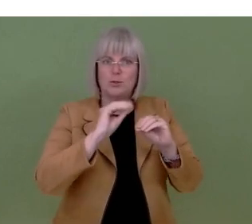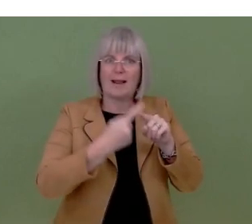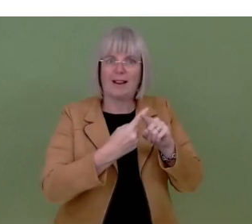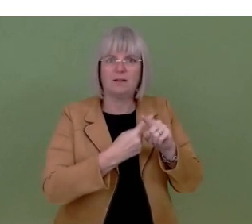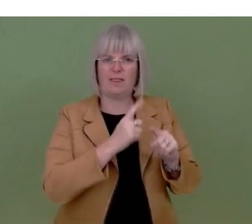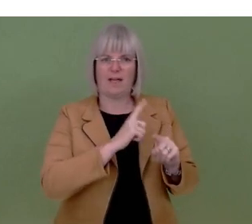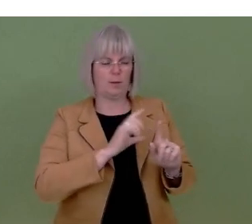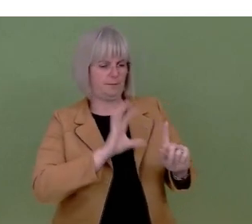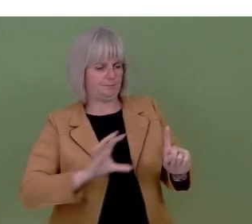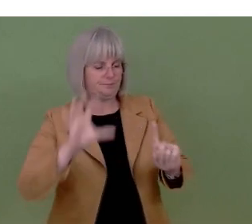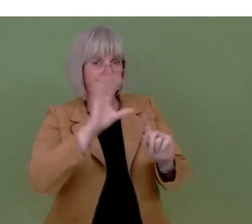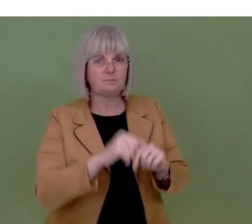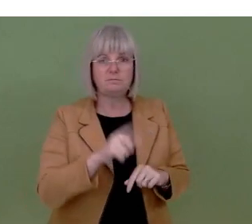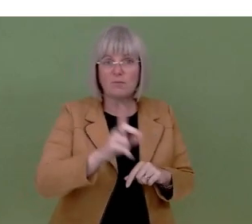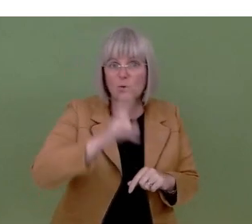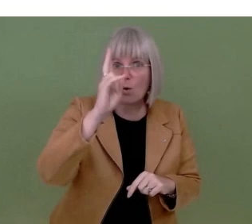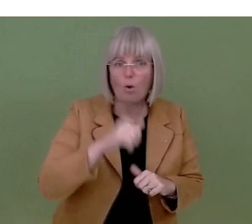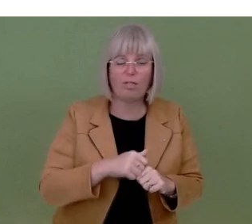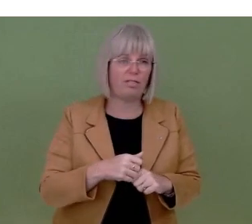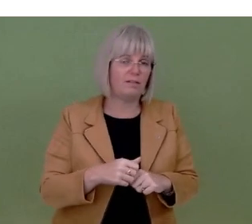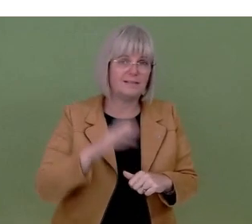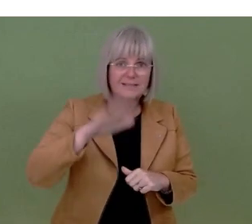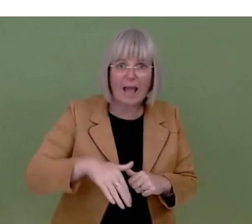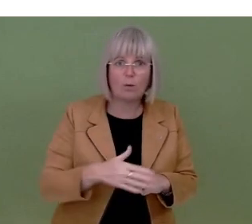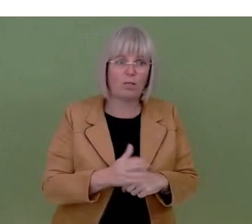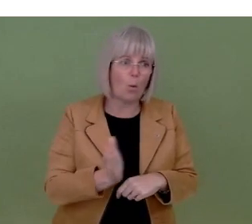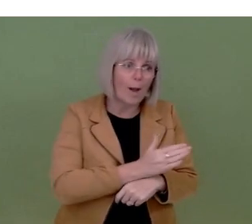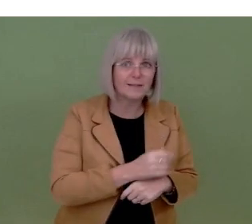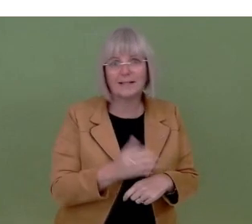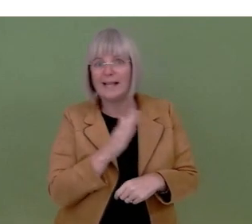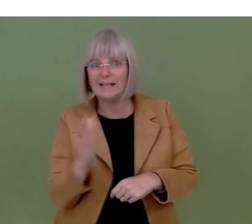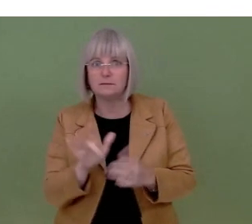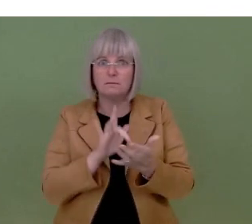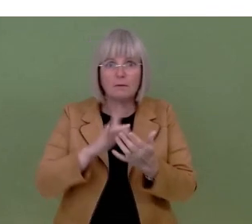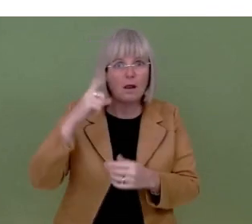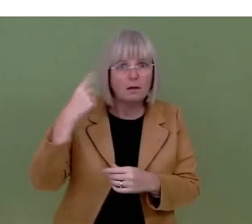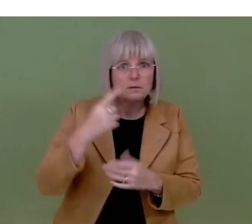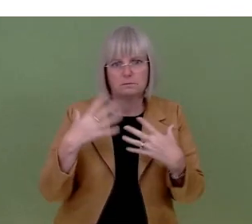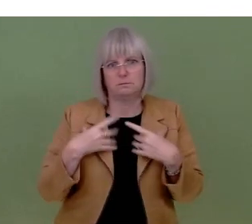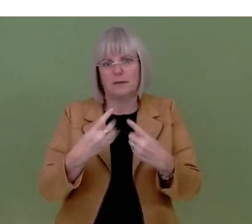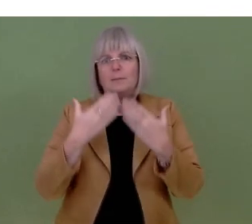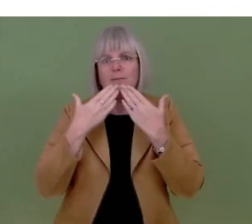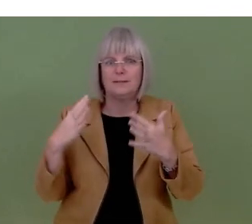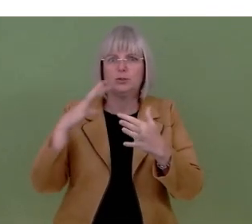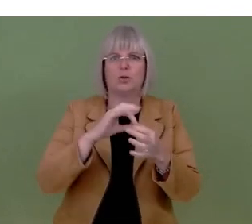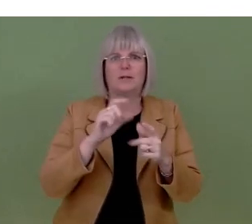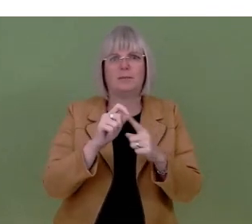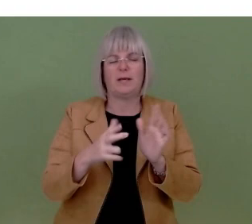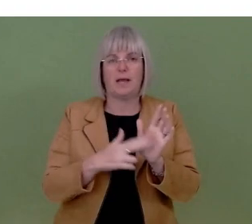south, the southeast, the southwest, or in London, do consider joining one of the PPNs. So how do you do